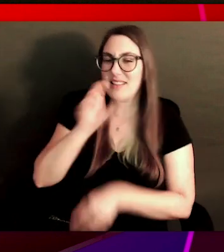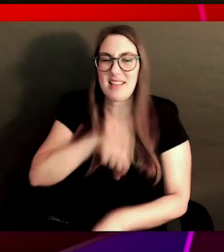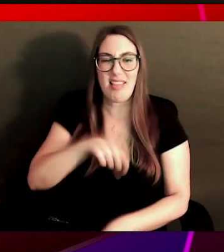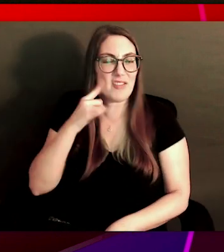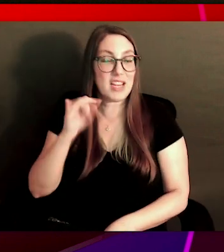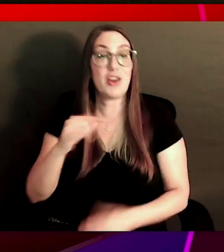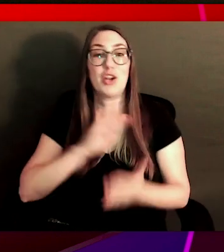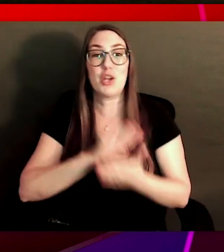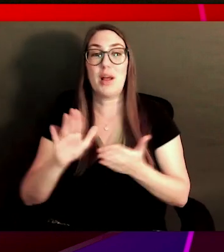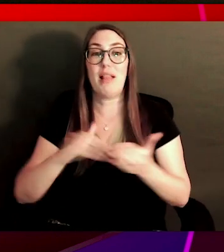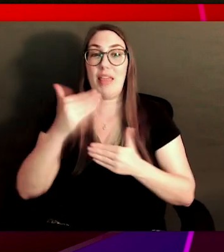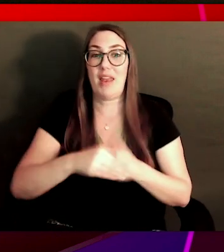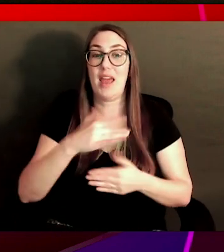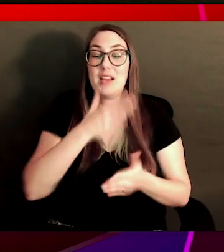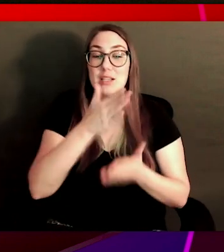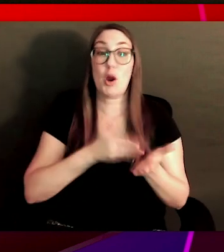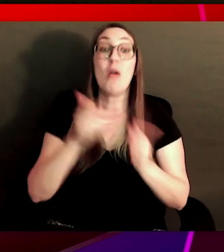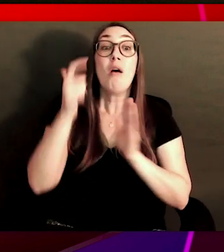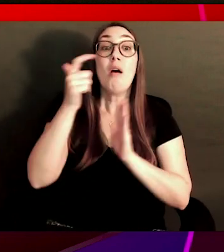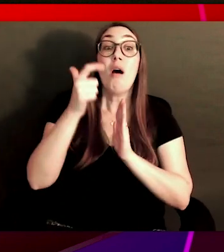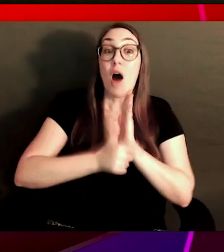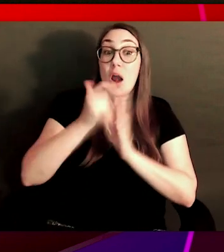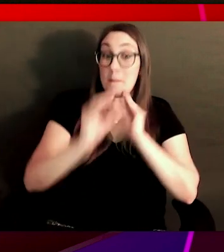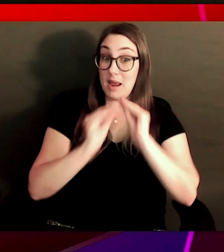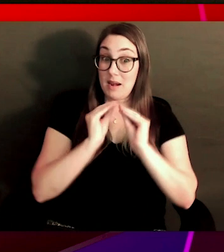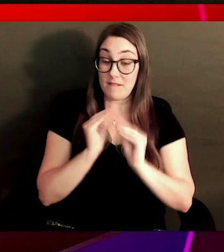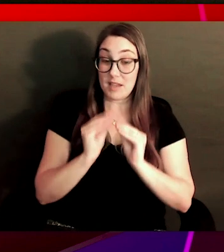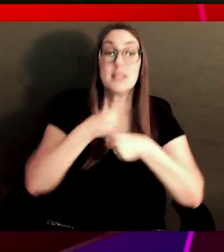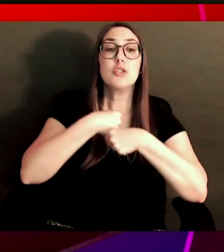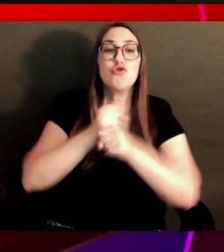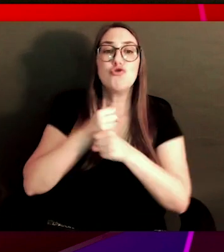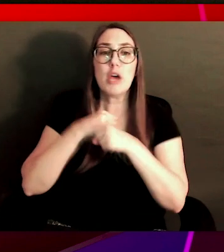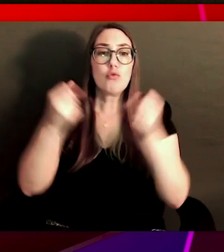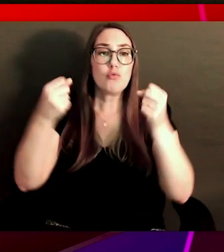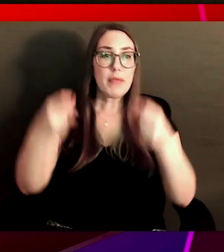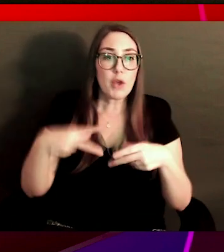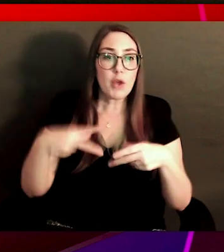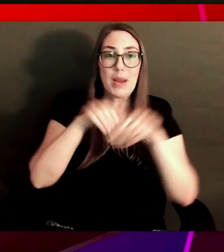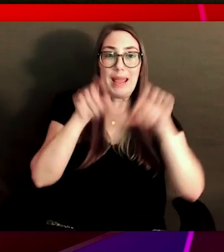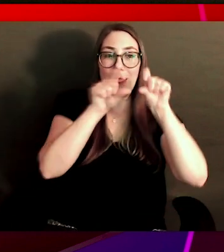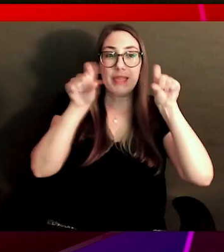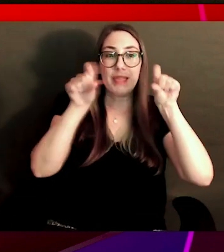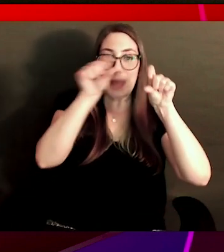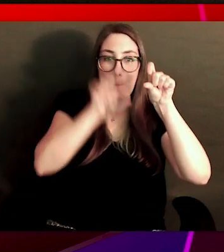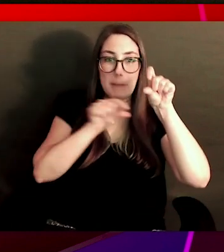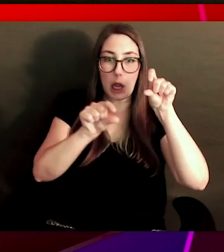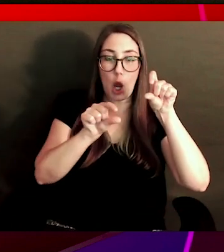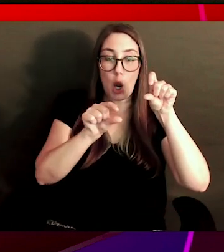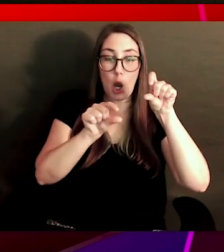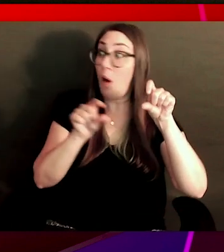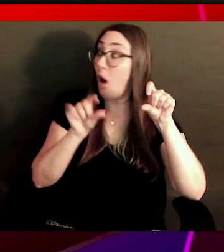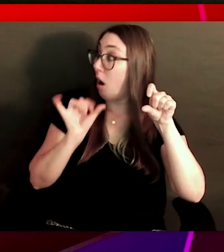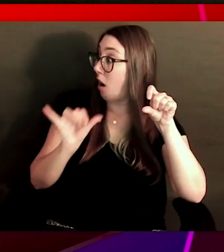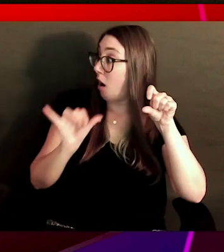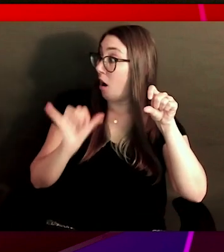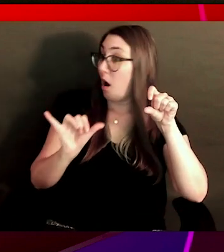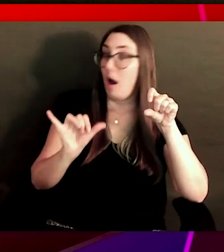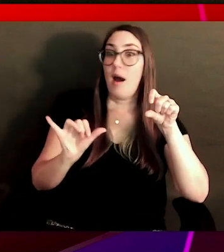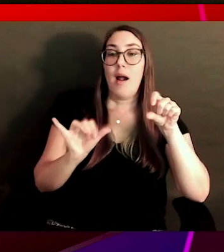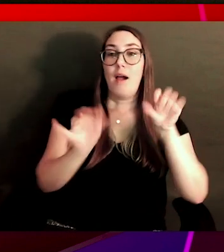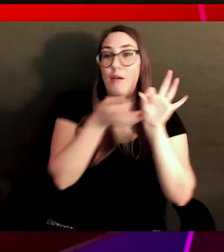too. These automated fixes I'm doing, they actually generate the code in the cell below. So as you go about programmatically using. I didn't mention the string of